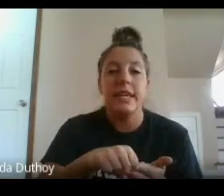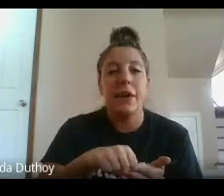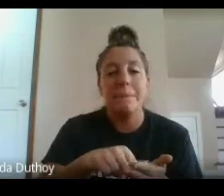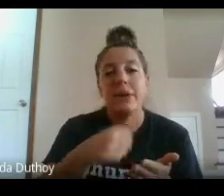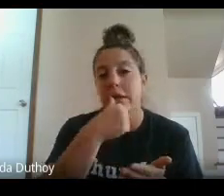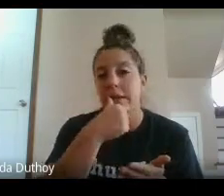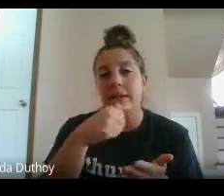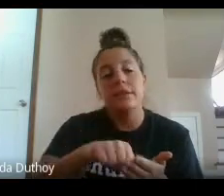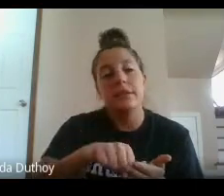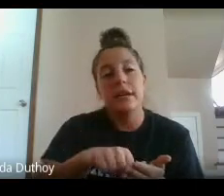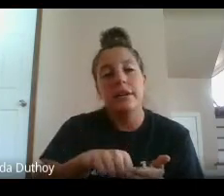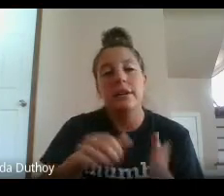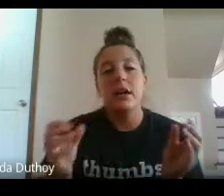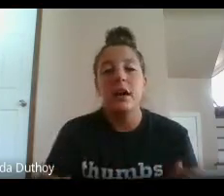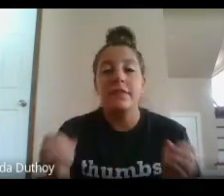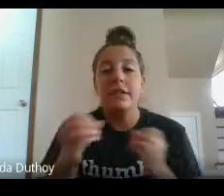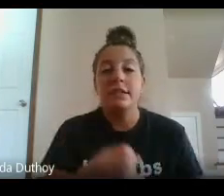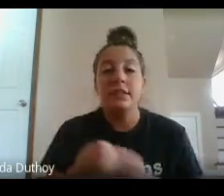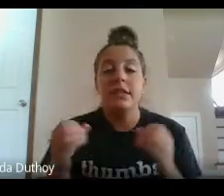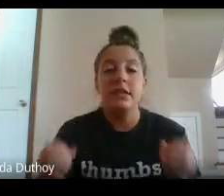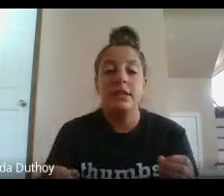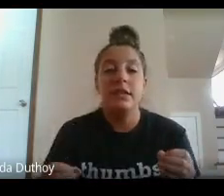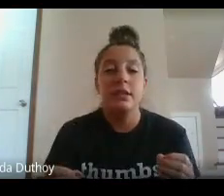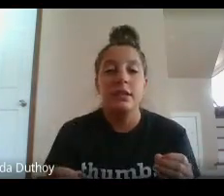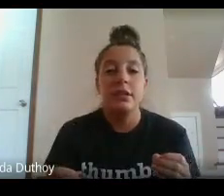on a stamp. Letter, office.